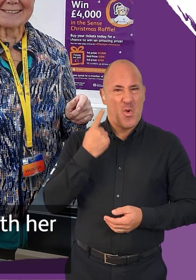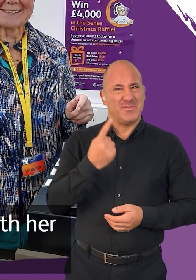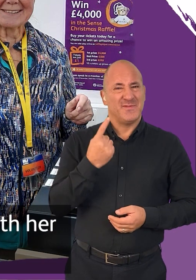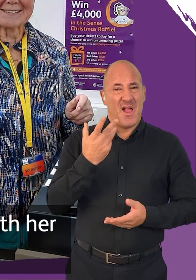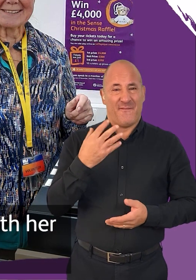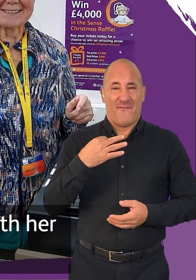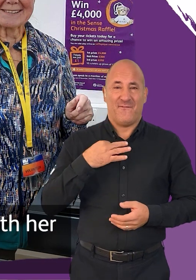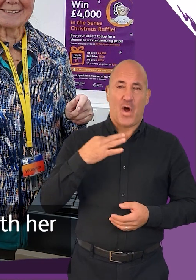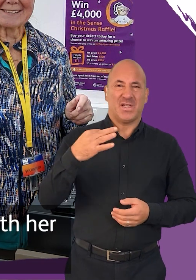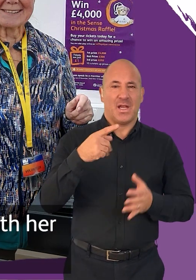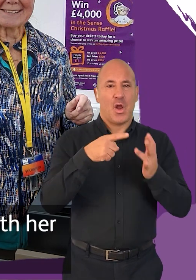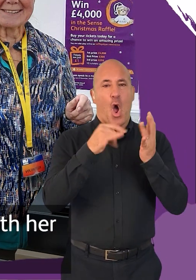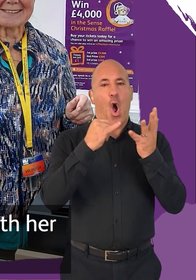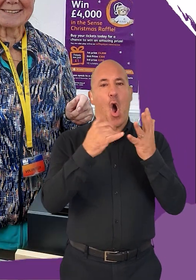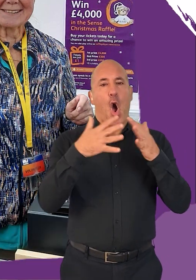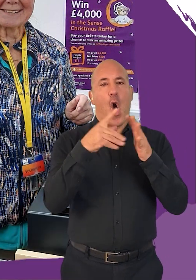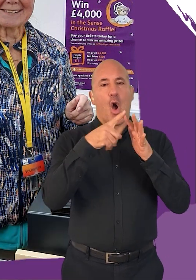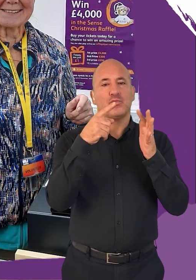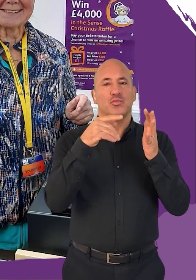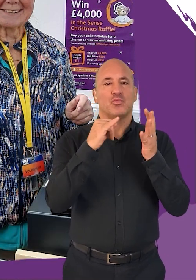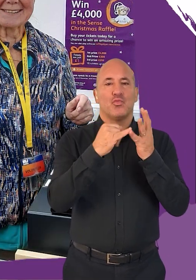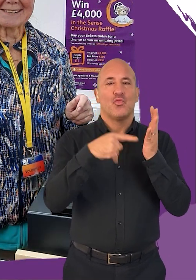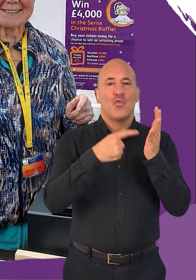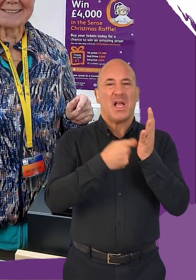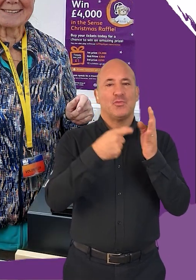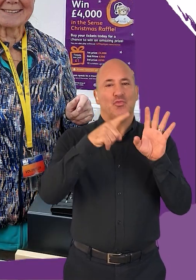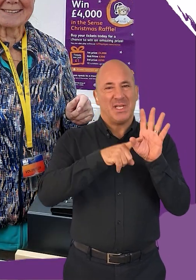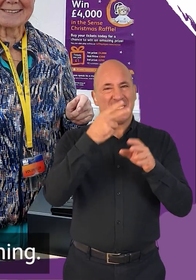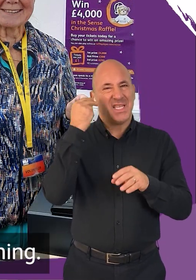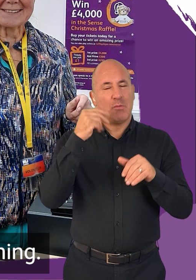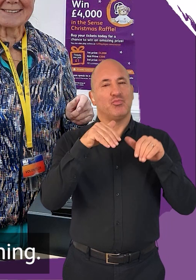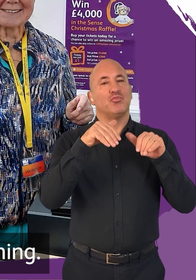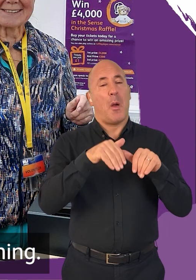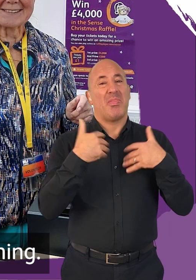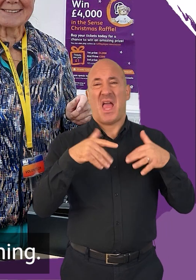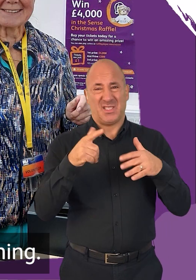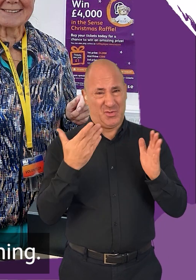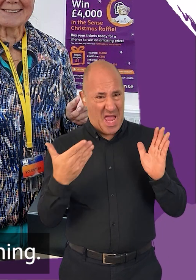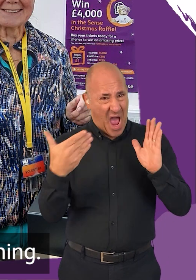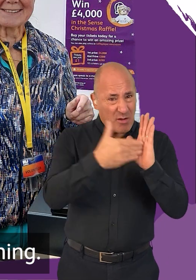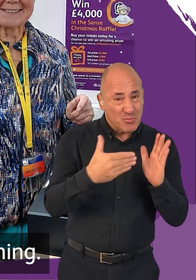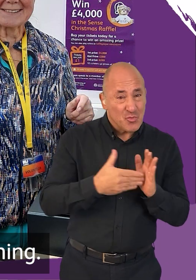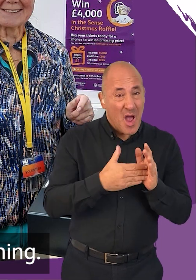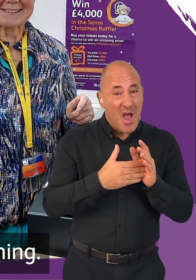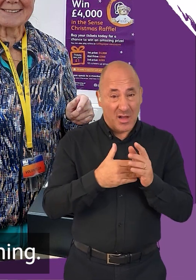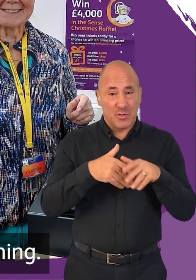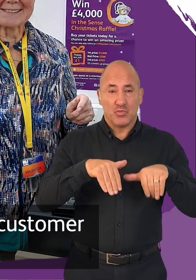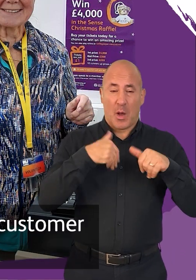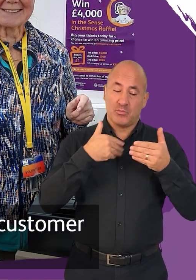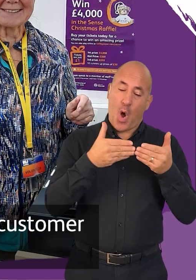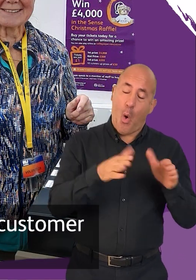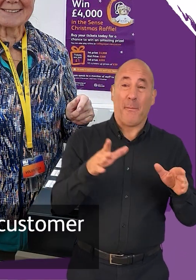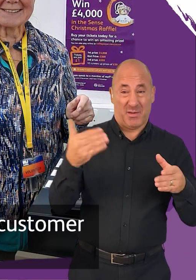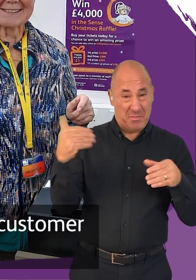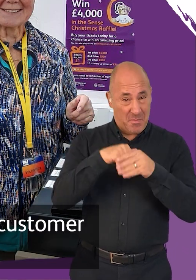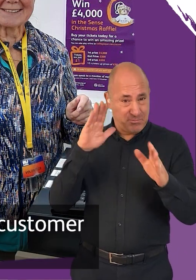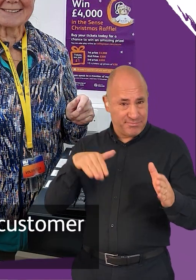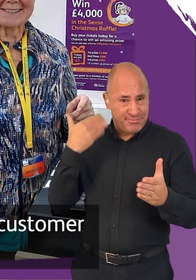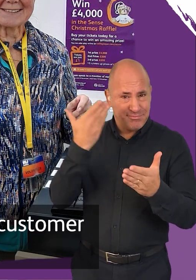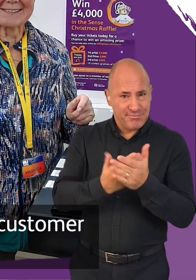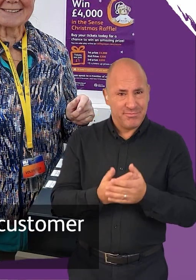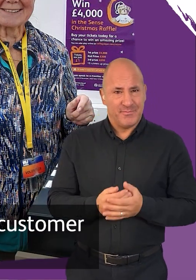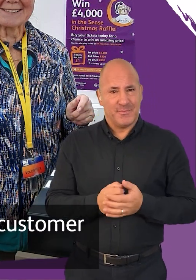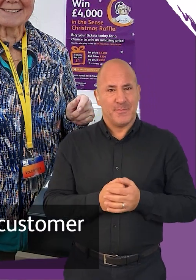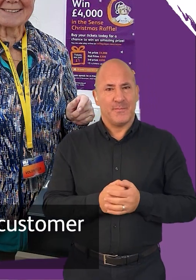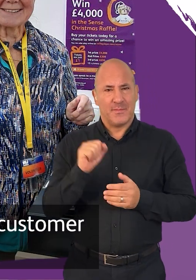Sue goes above and beyond with her volunteering at the Oswestry Sense store, having been with the shop since its opening. She brings her support